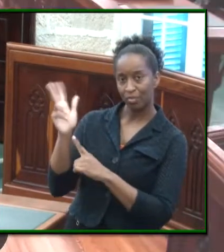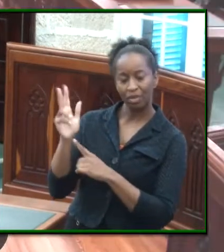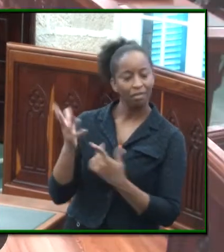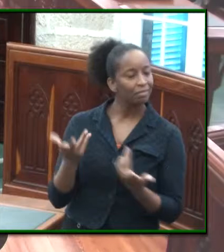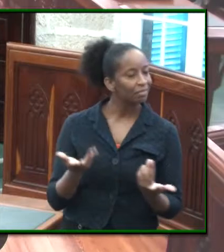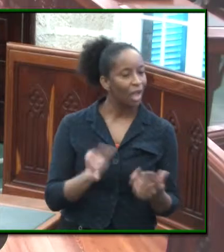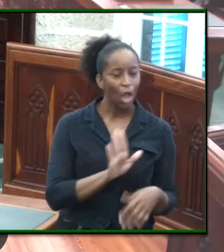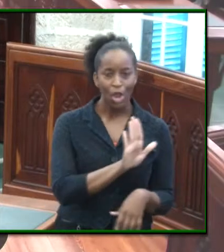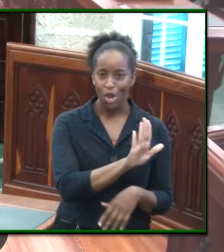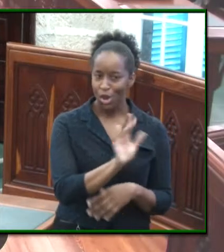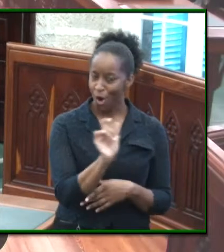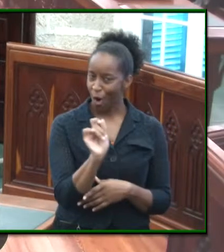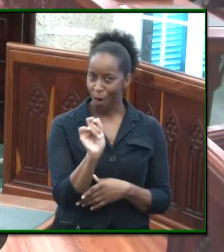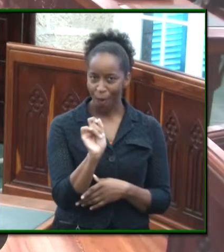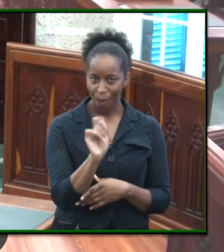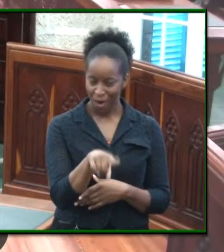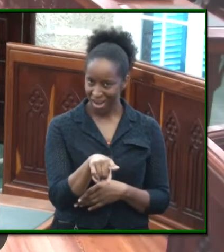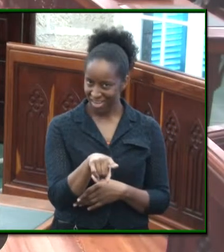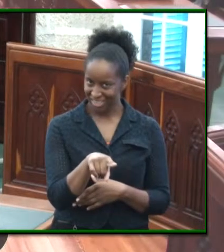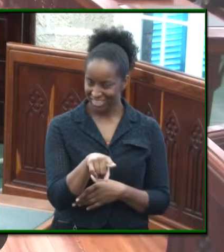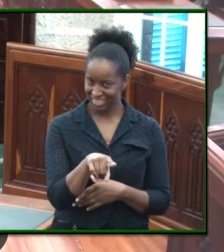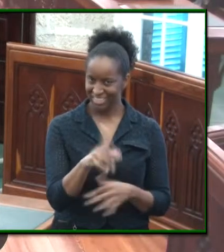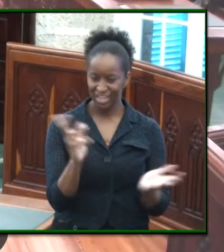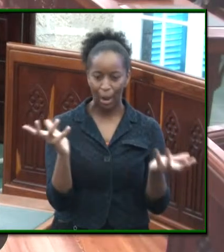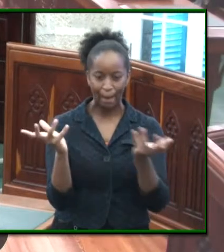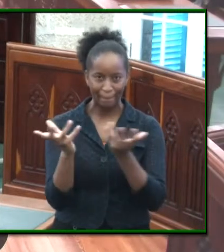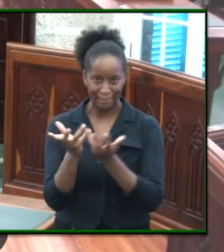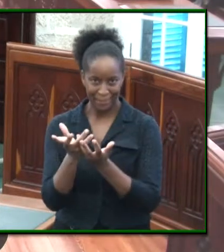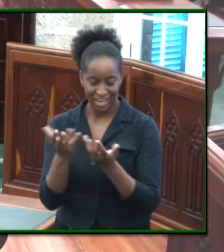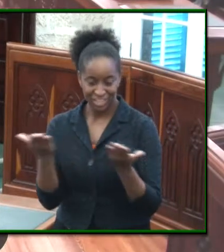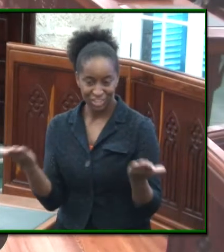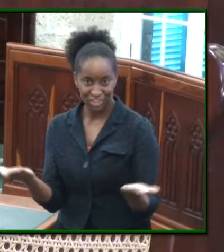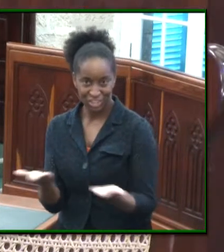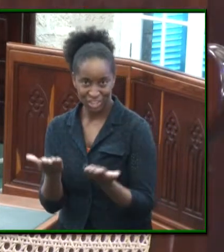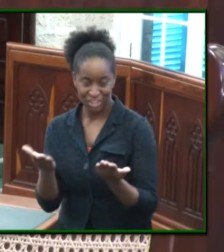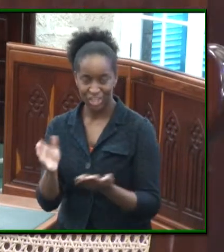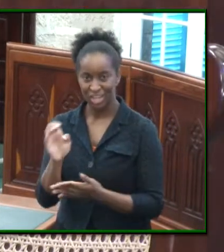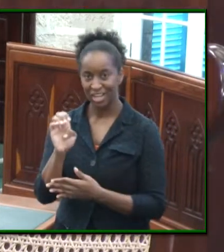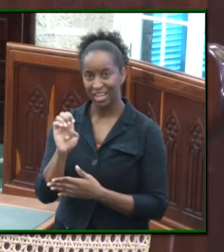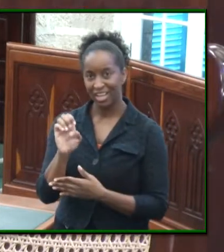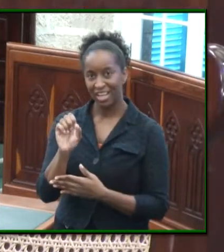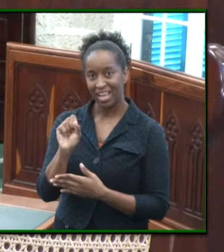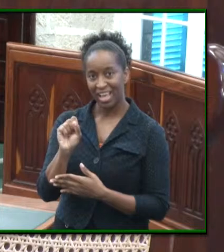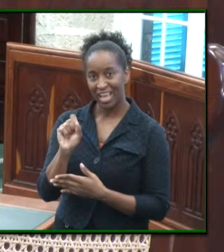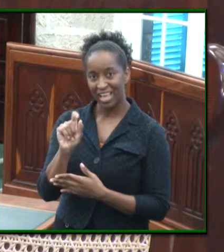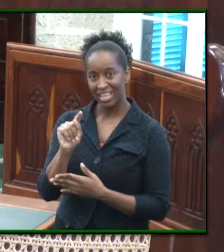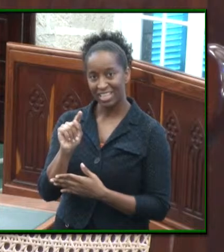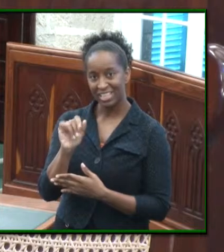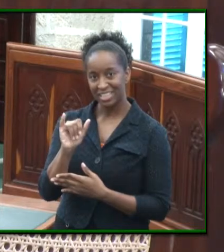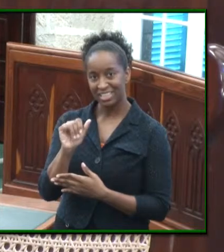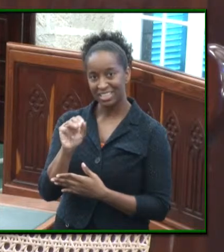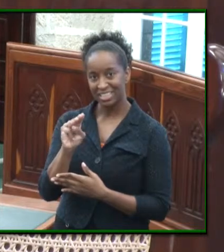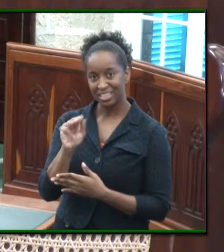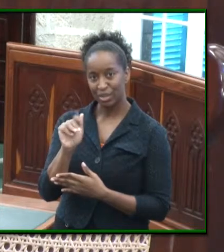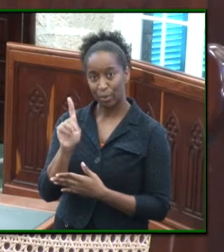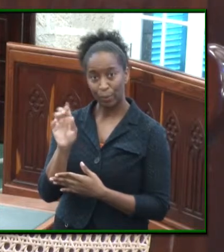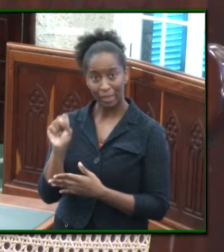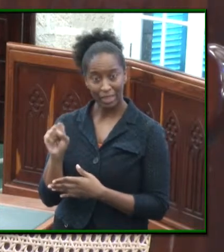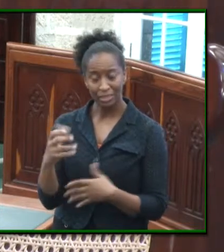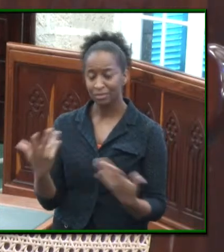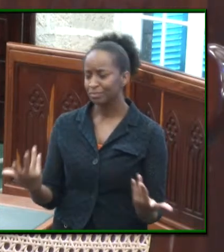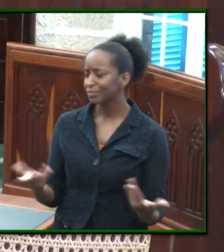Attorney General is saying that he is, and he did say, I am unable to answer the question. Let the